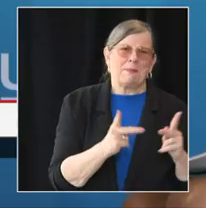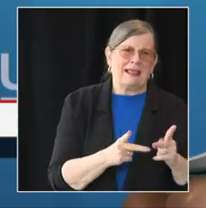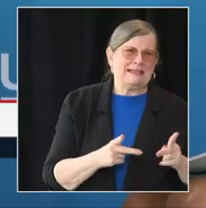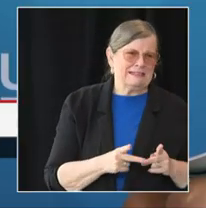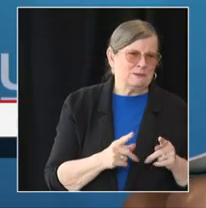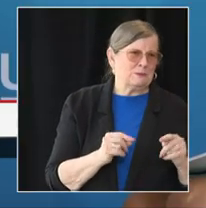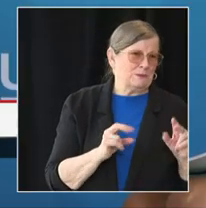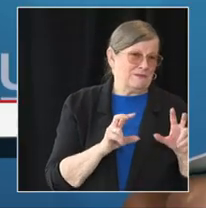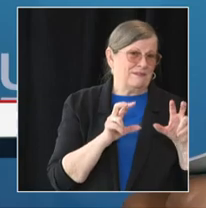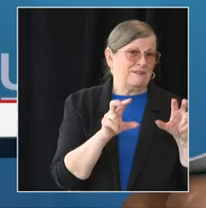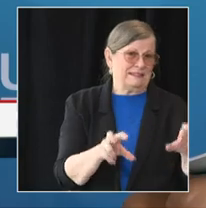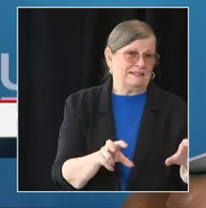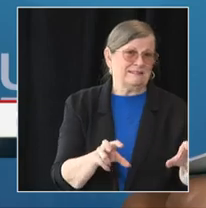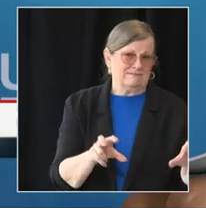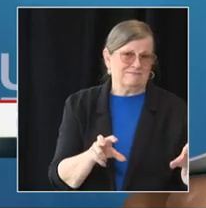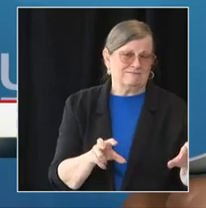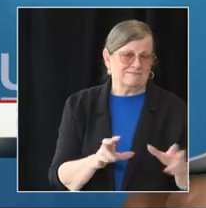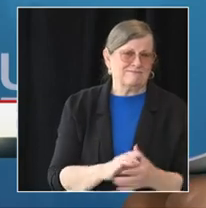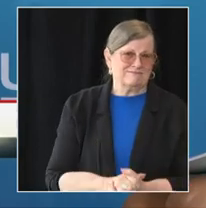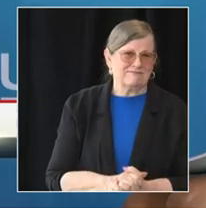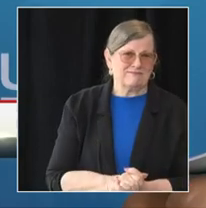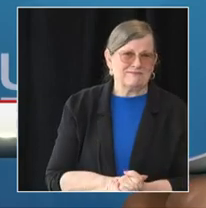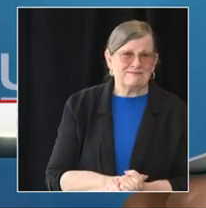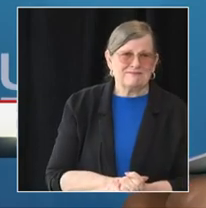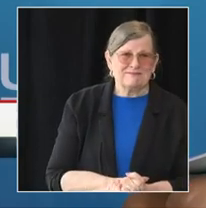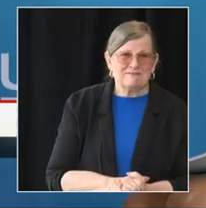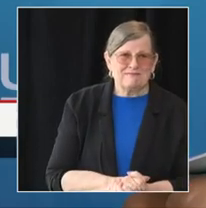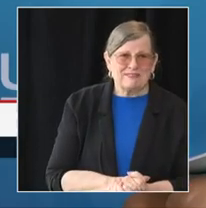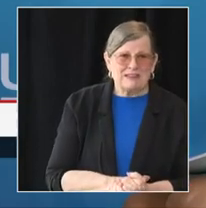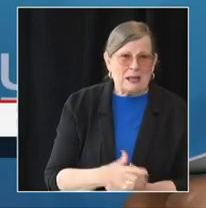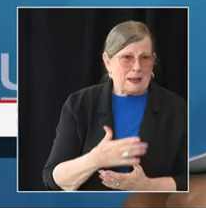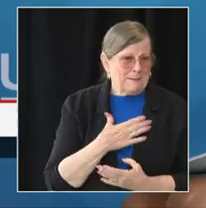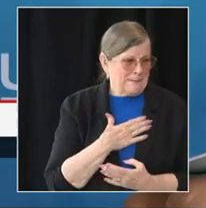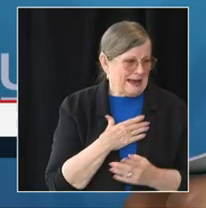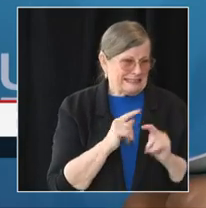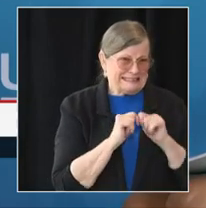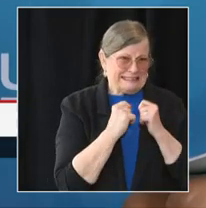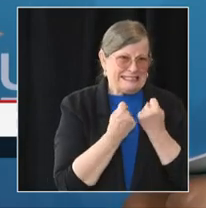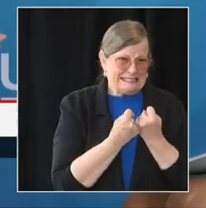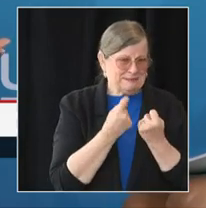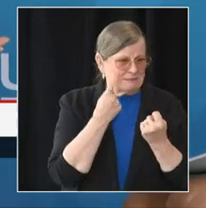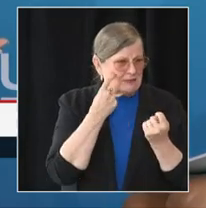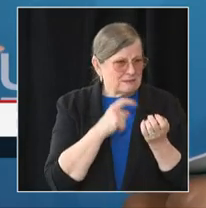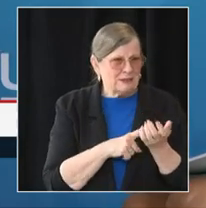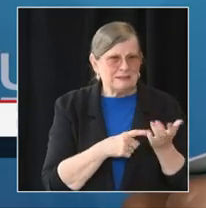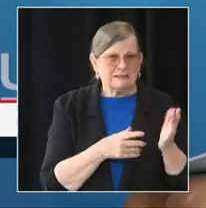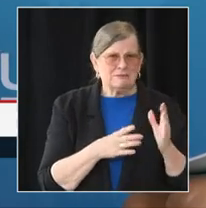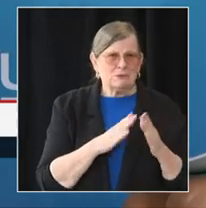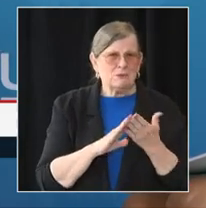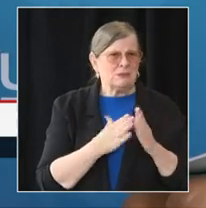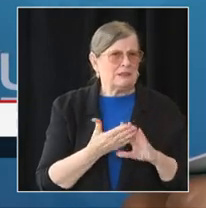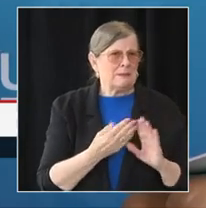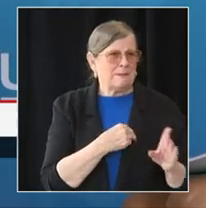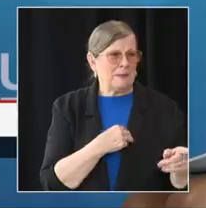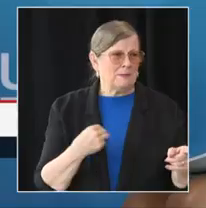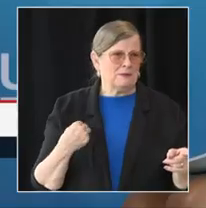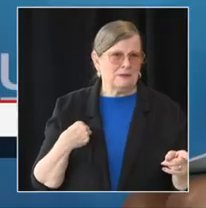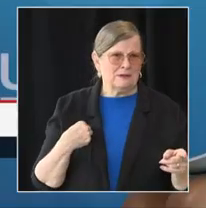invest. So we were just with a group of community members talking about 2024.